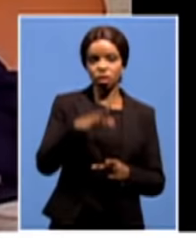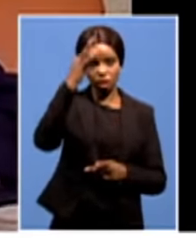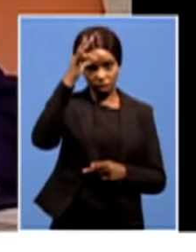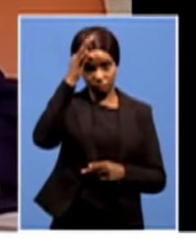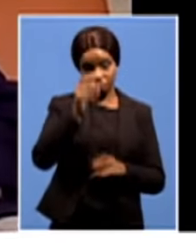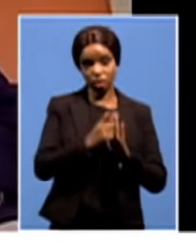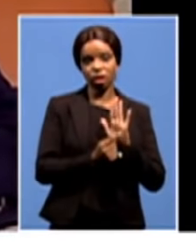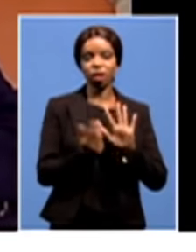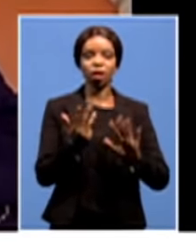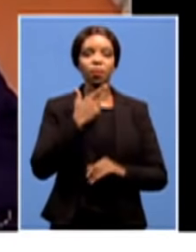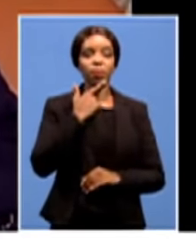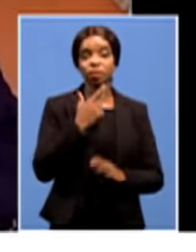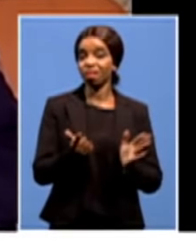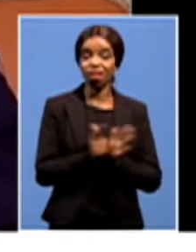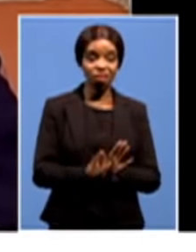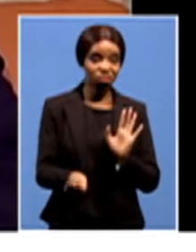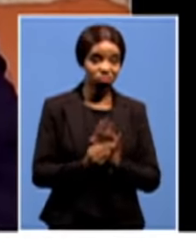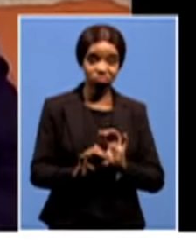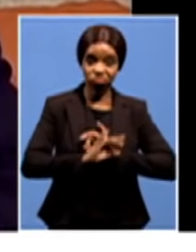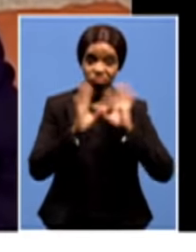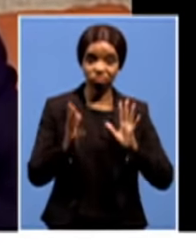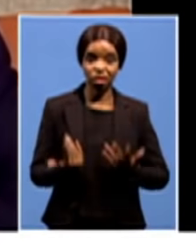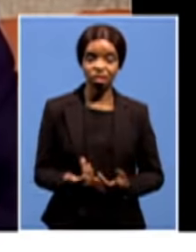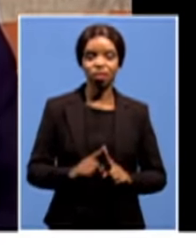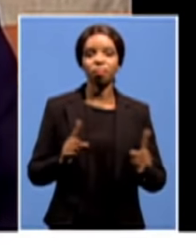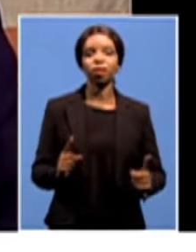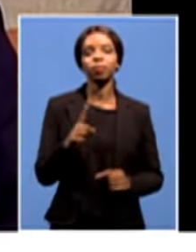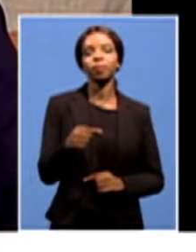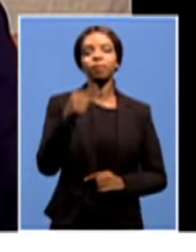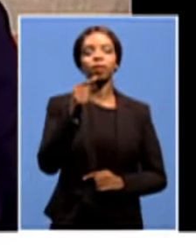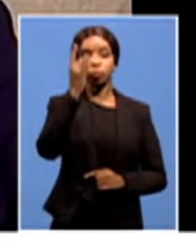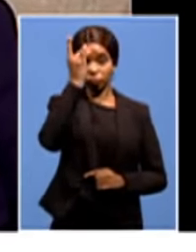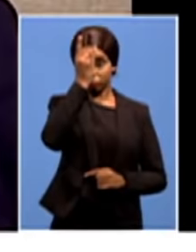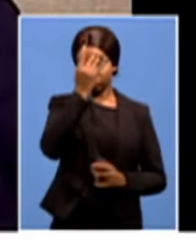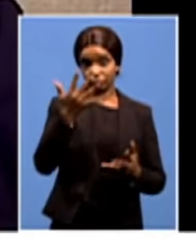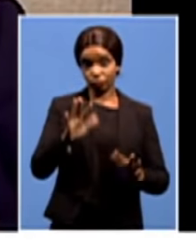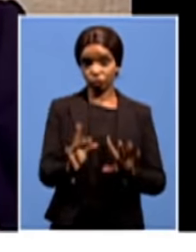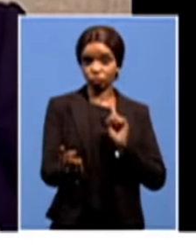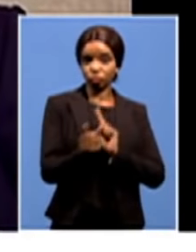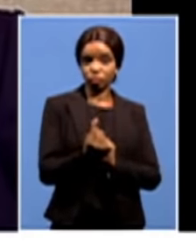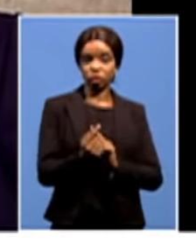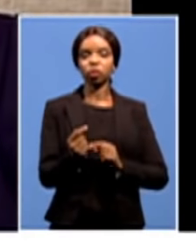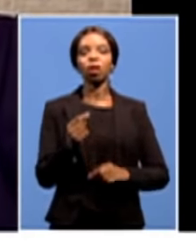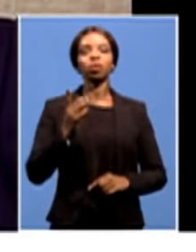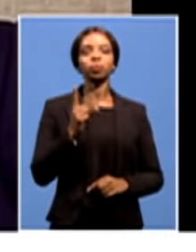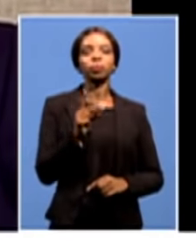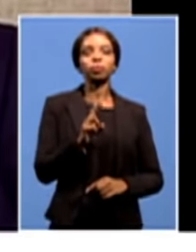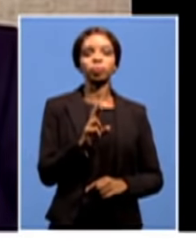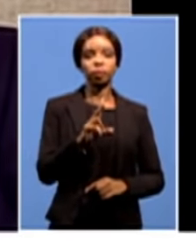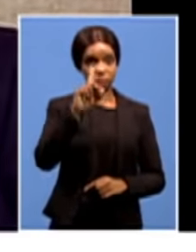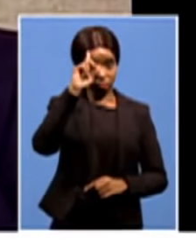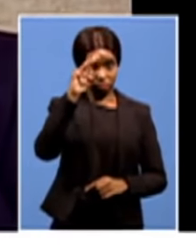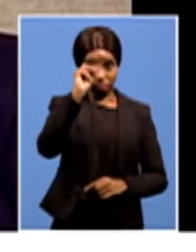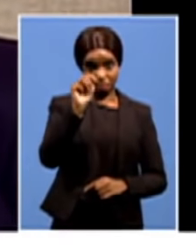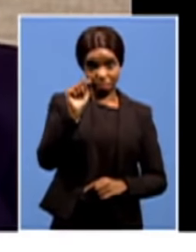then we're not participating. But at present, of course, on the 1st of March, we met with the president of the ANC, Dr. Mandela, and in